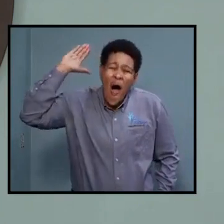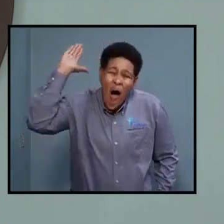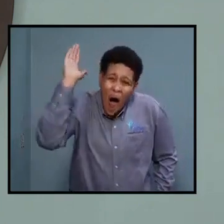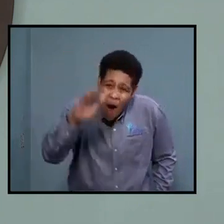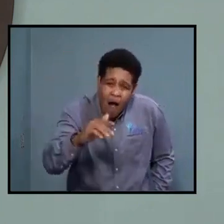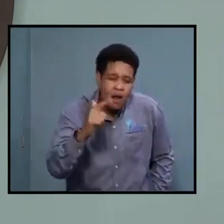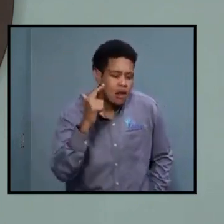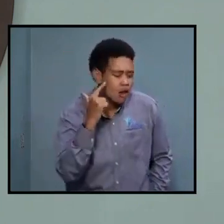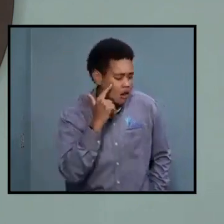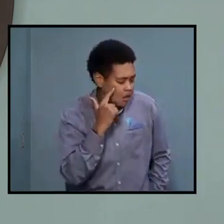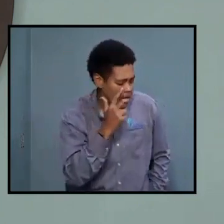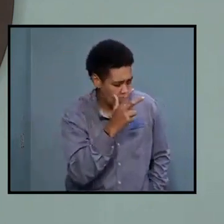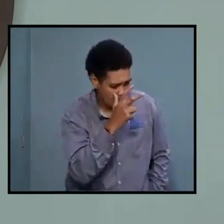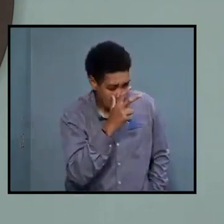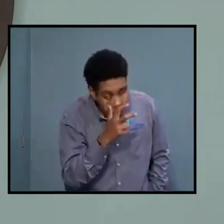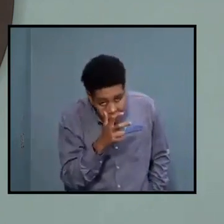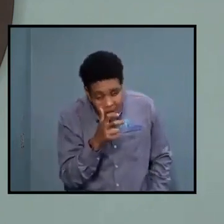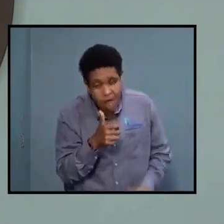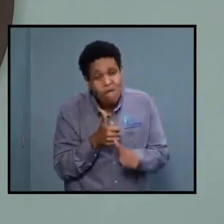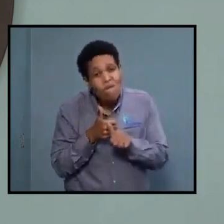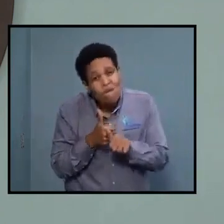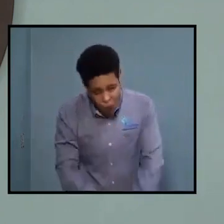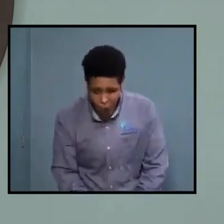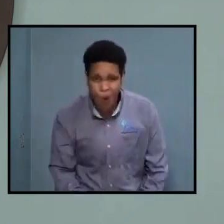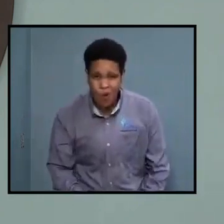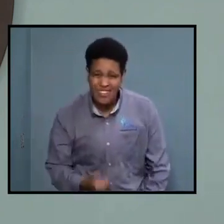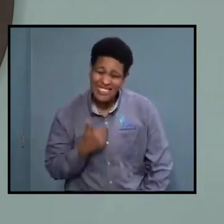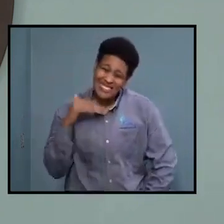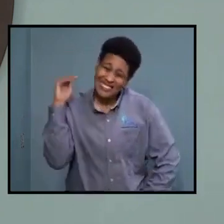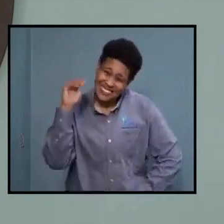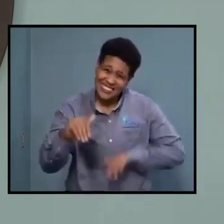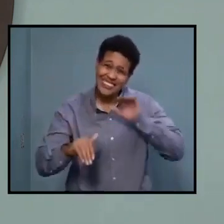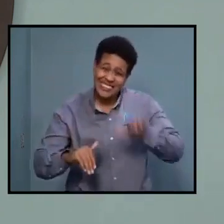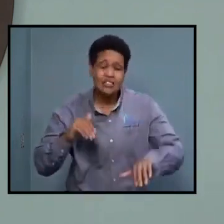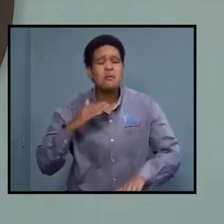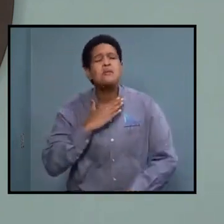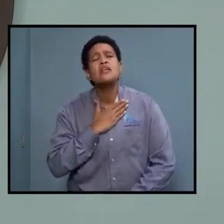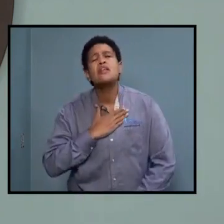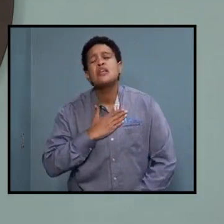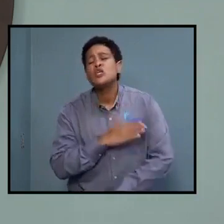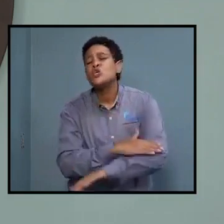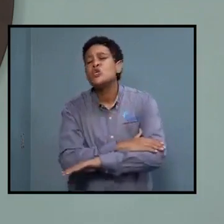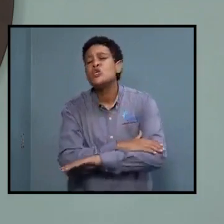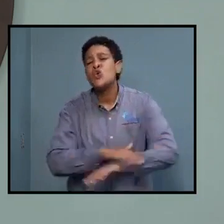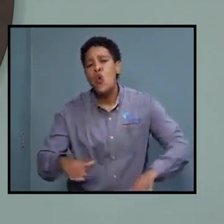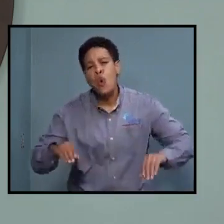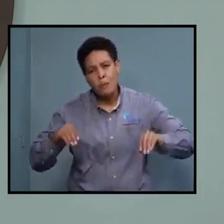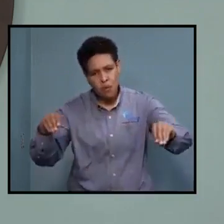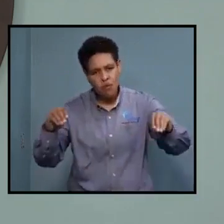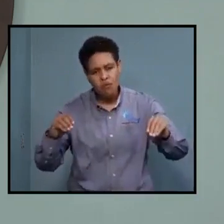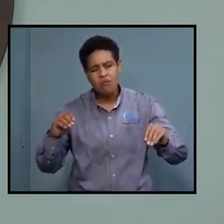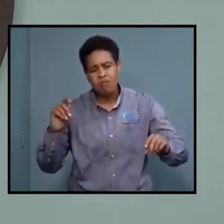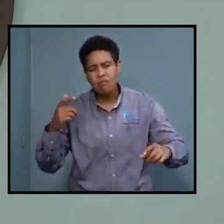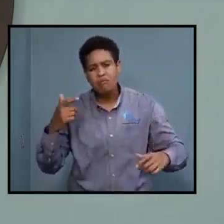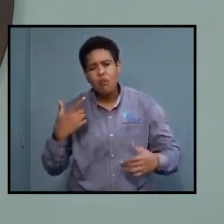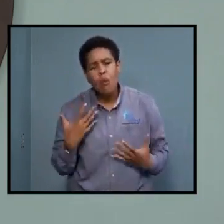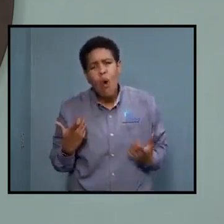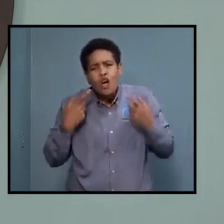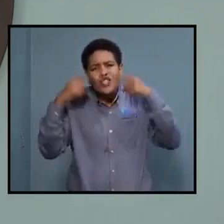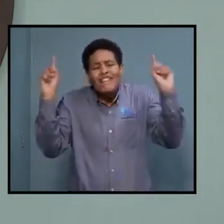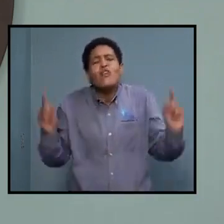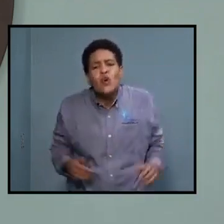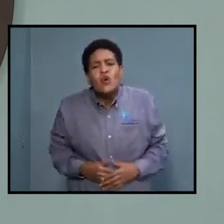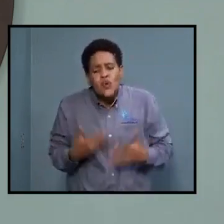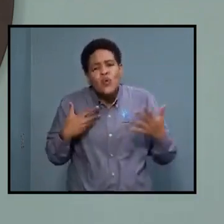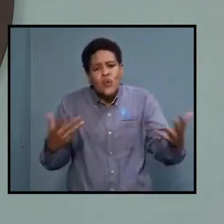and i'm appealing for everyone to make these no movement days a success but we know